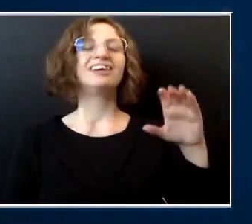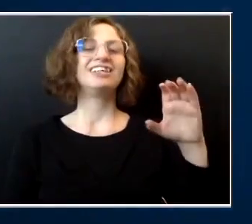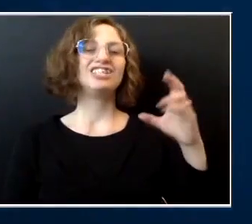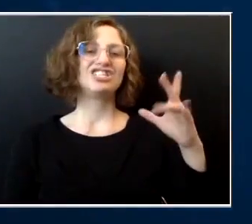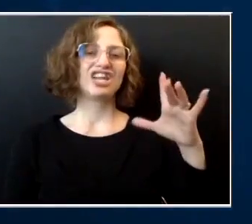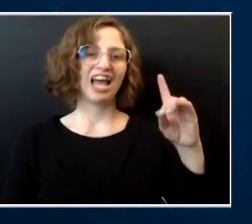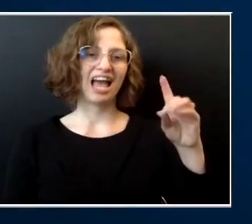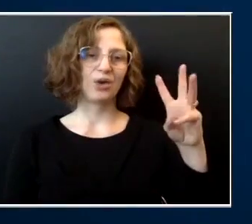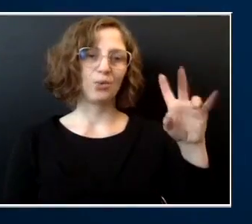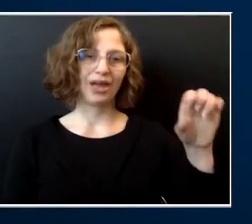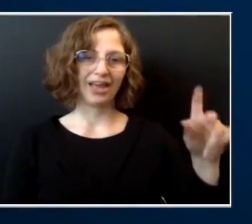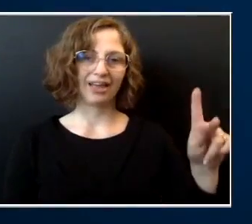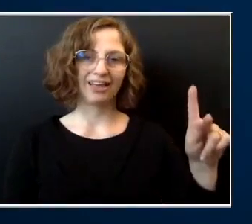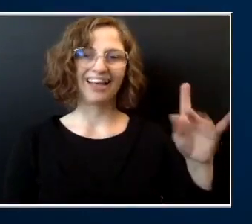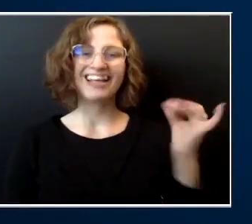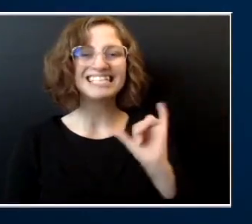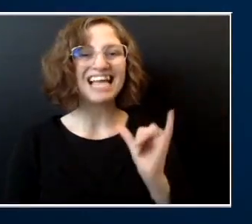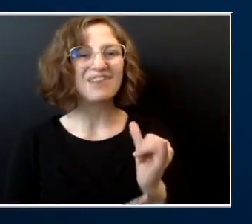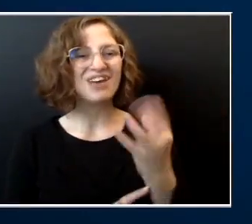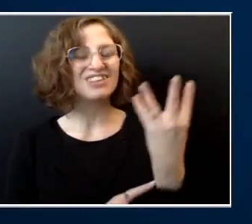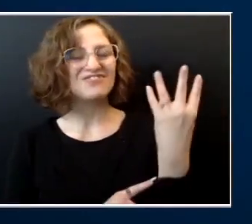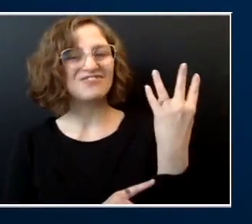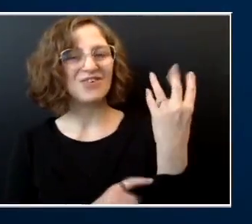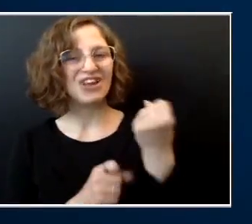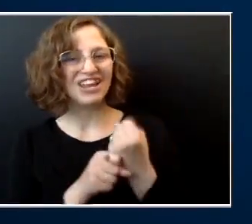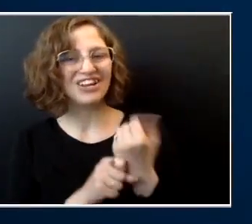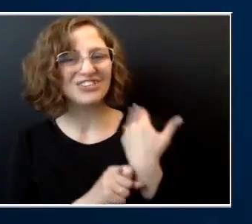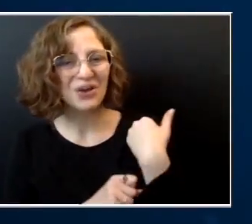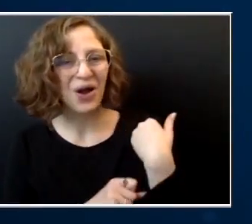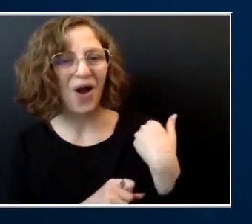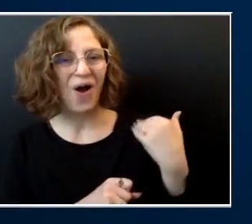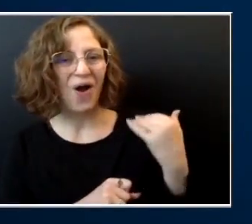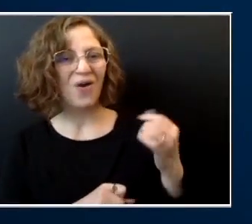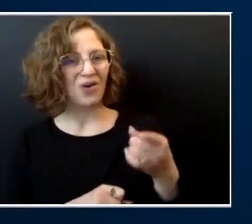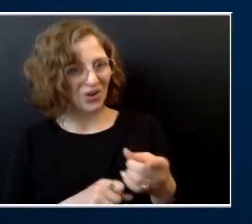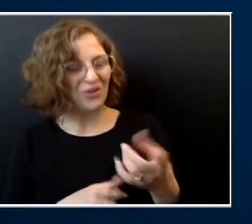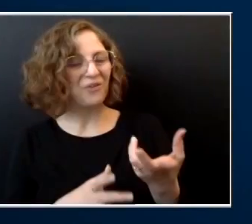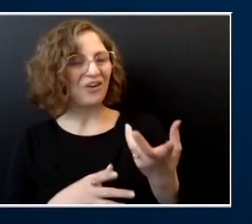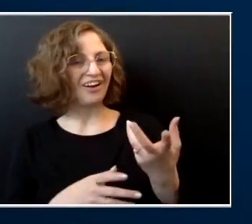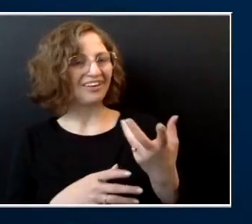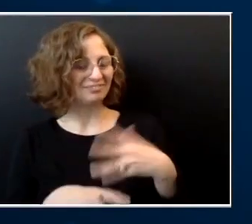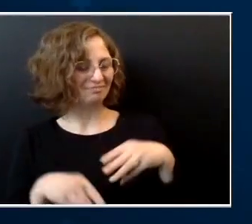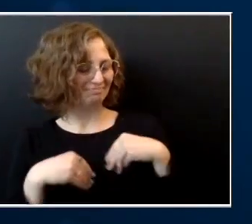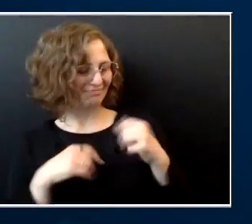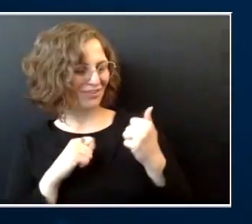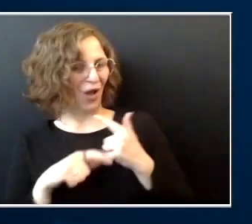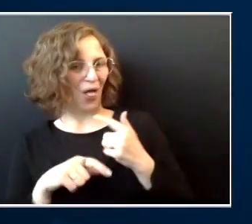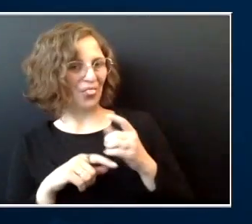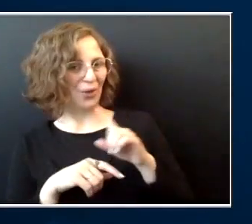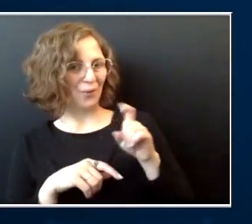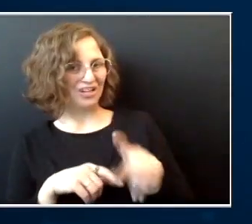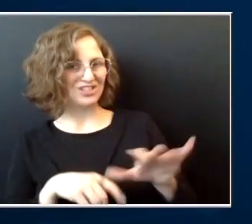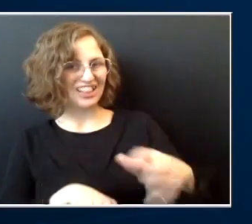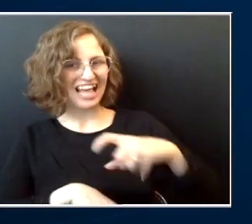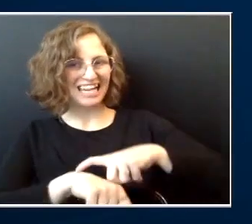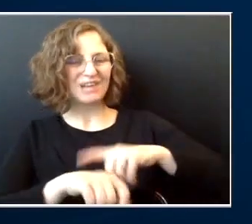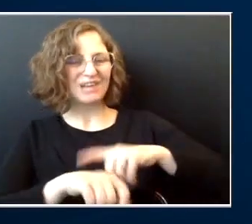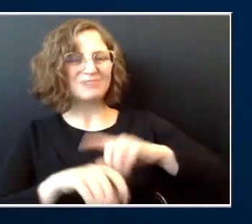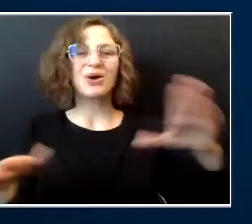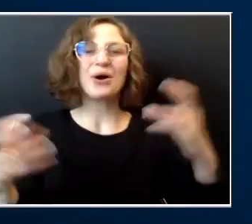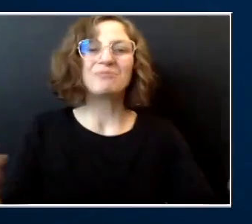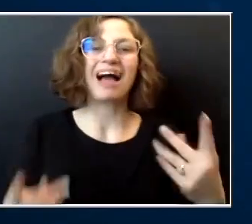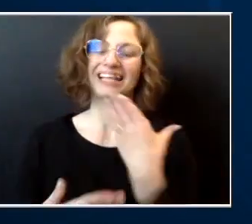ago, because you were the one handling the questions. So welcome back. Thank you. Thank you. This has been really interesting, and we do have questions